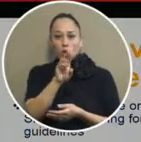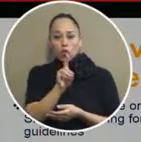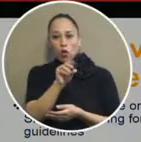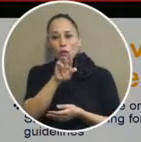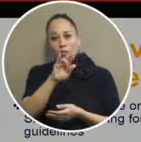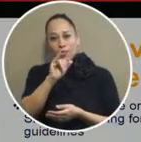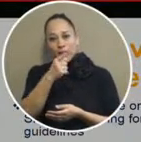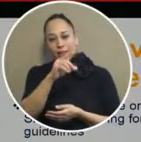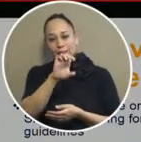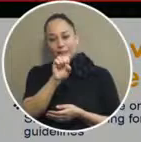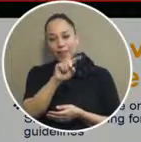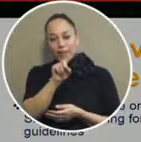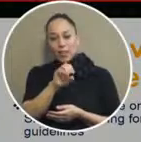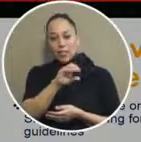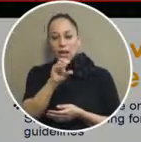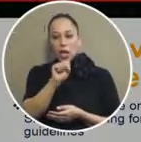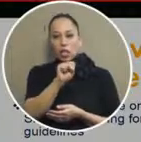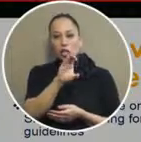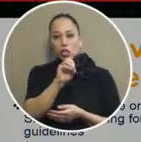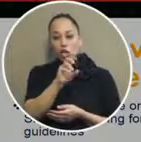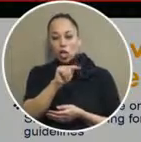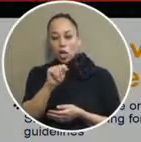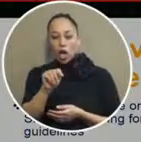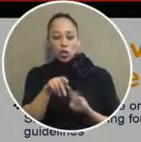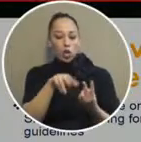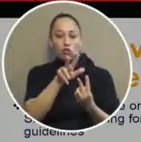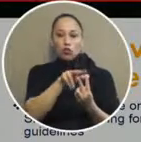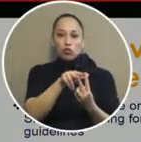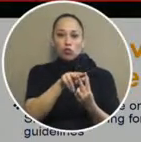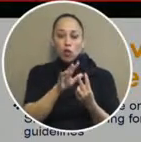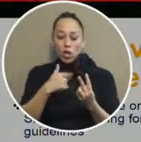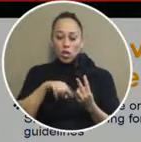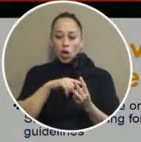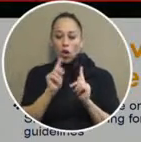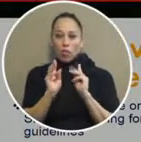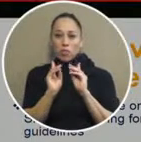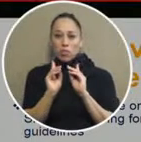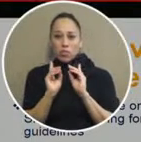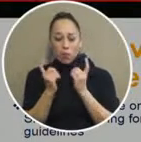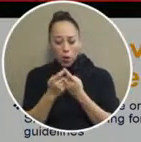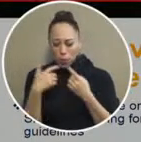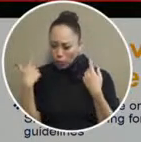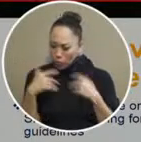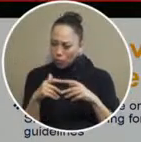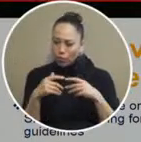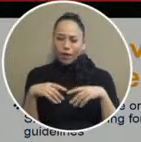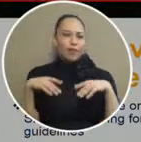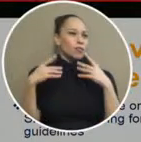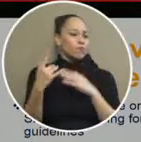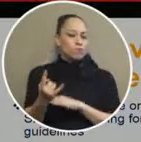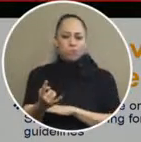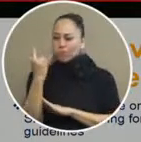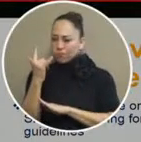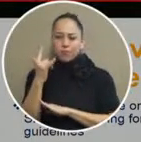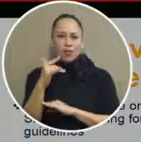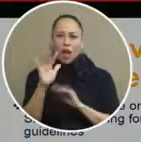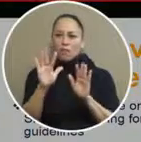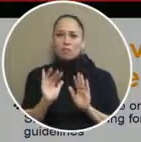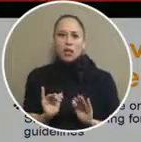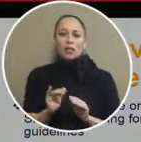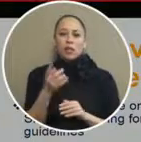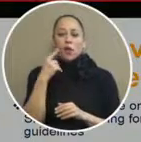Scott. These two gentlemen in the Parks Department are superstars. These are rock stars within